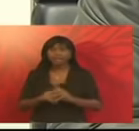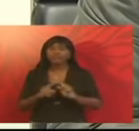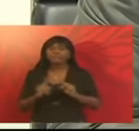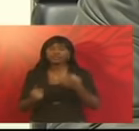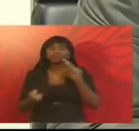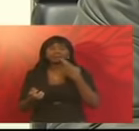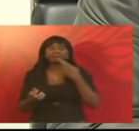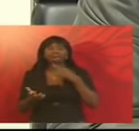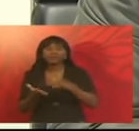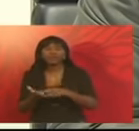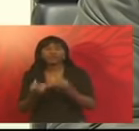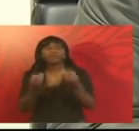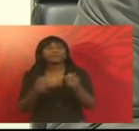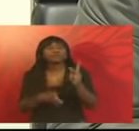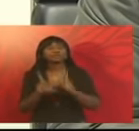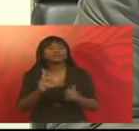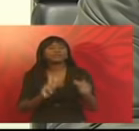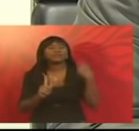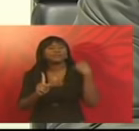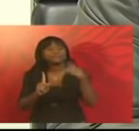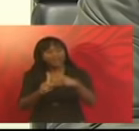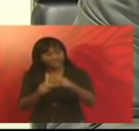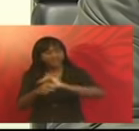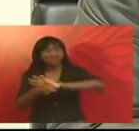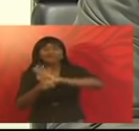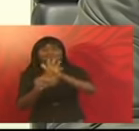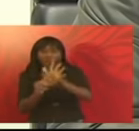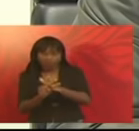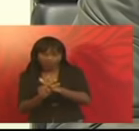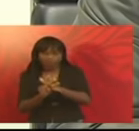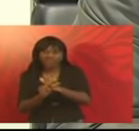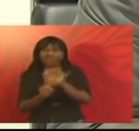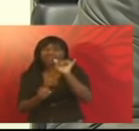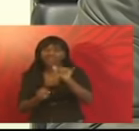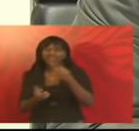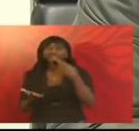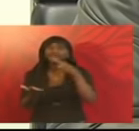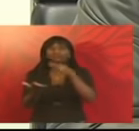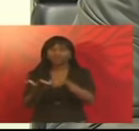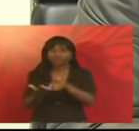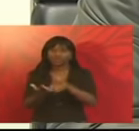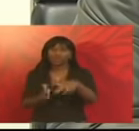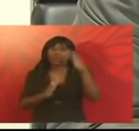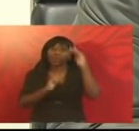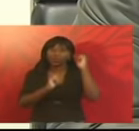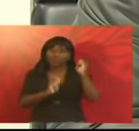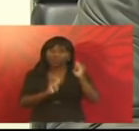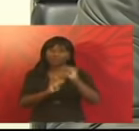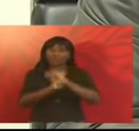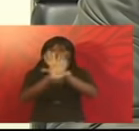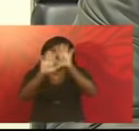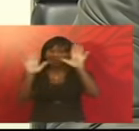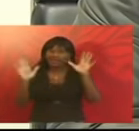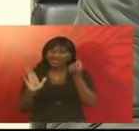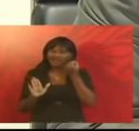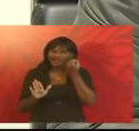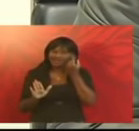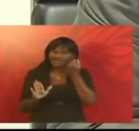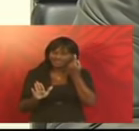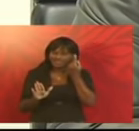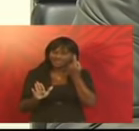deaths among COVID-19 positive patients. So I'm hoping that helps to clarify what's actually being reported